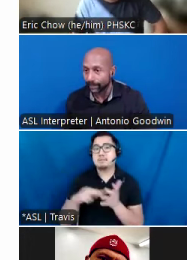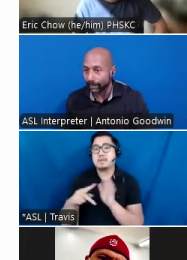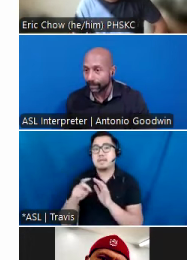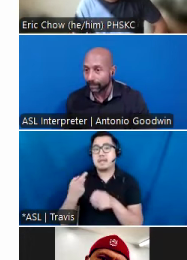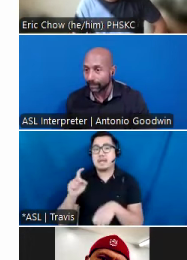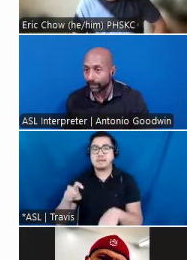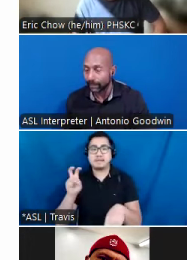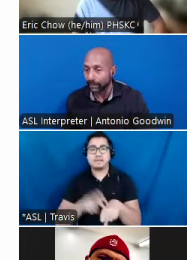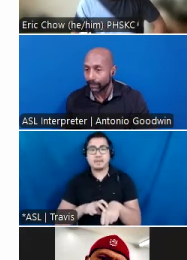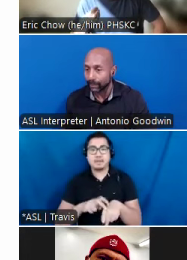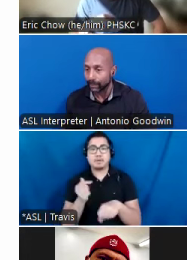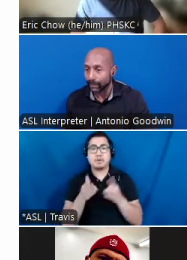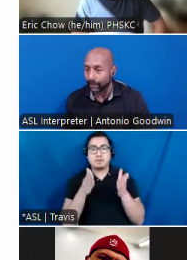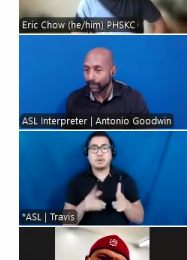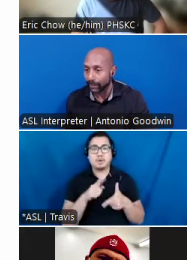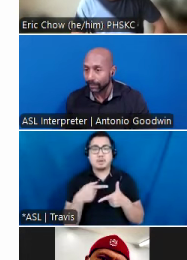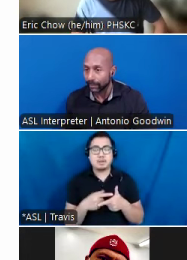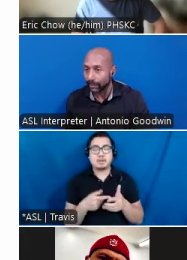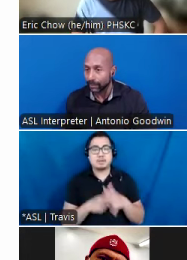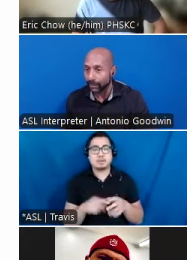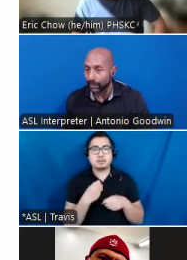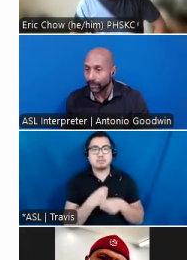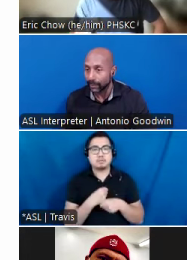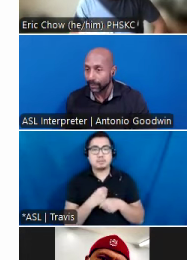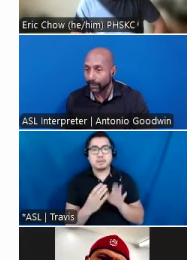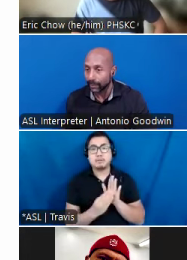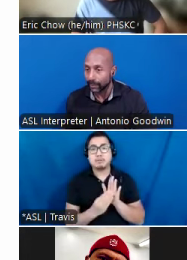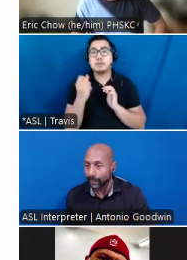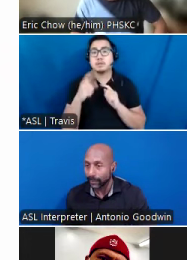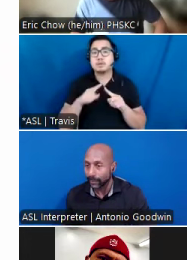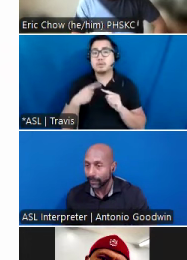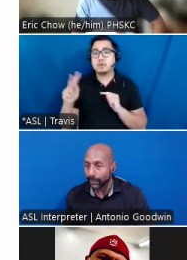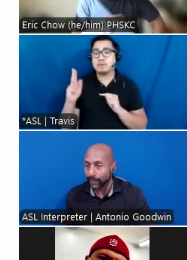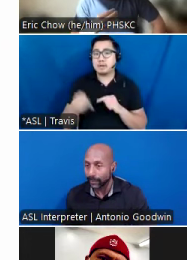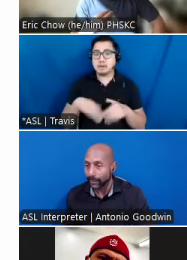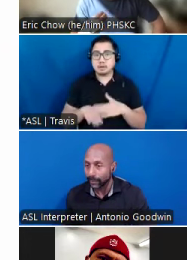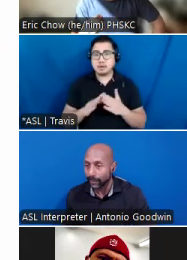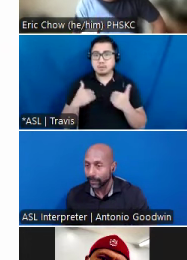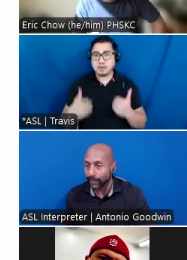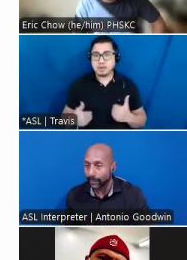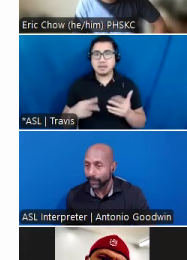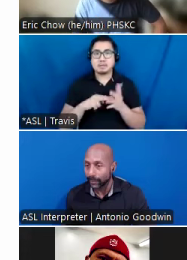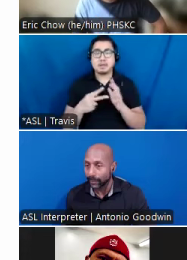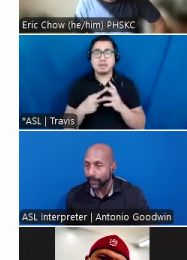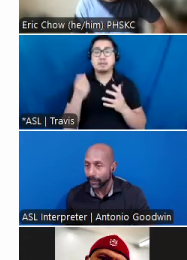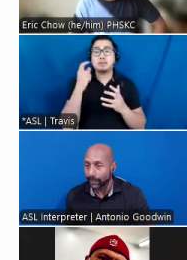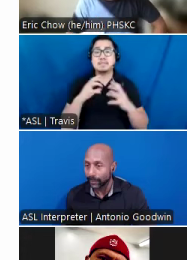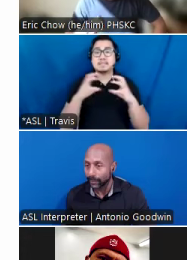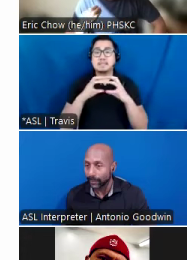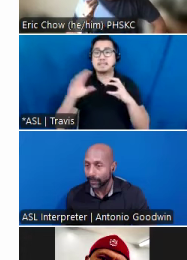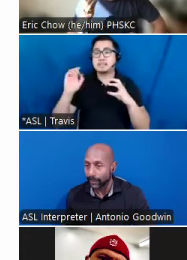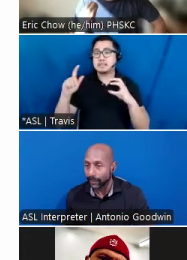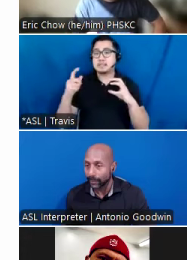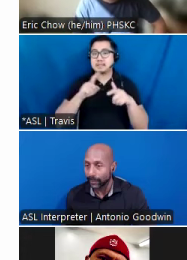other people. When a virus gets into your body, it infects a cell, introduces its DNA,